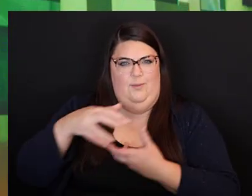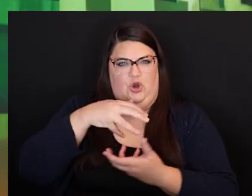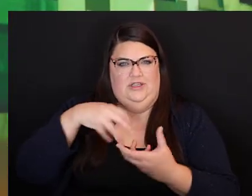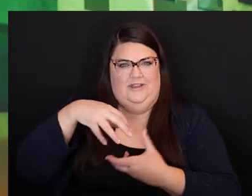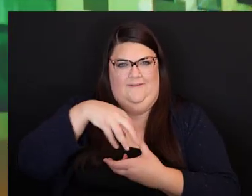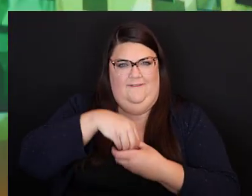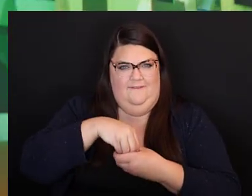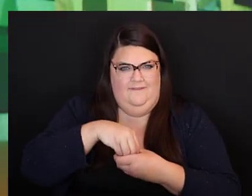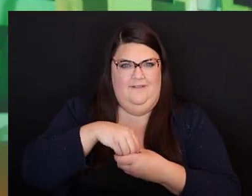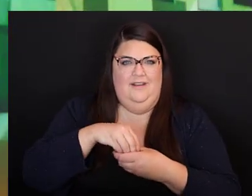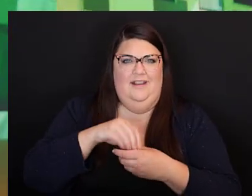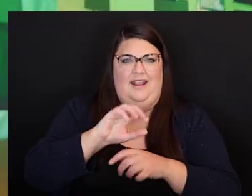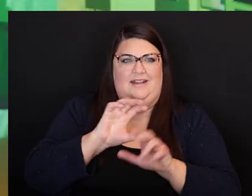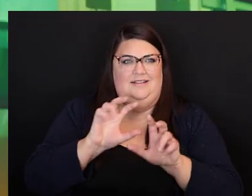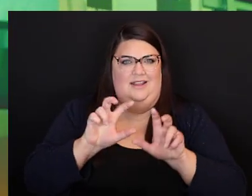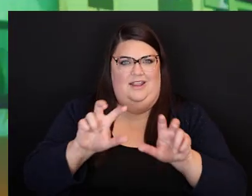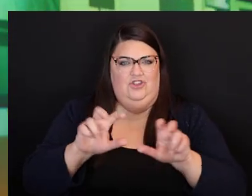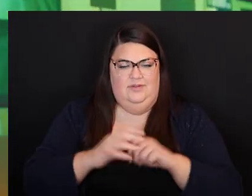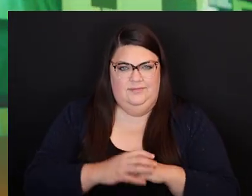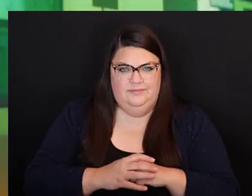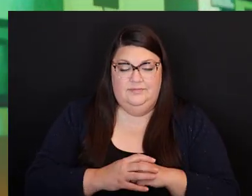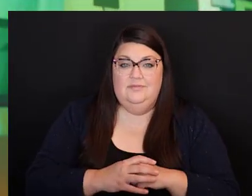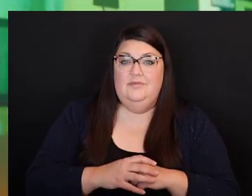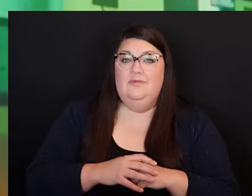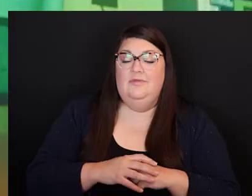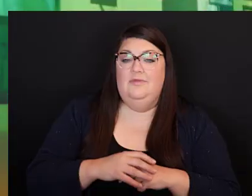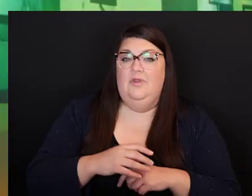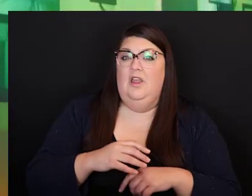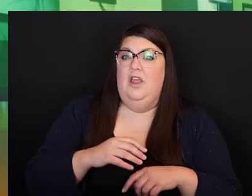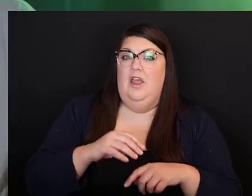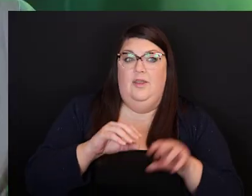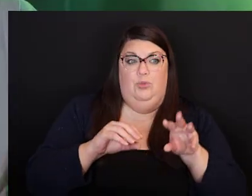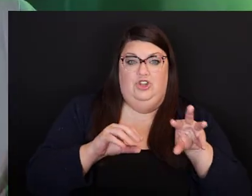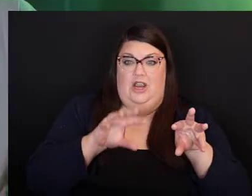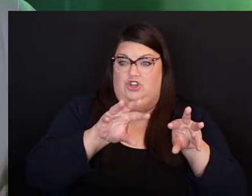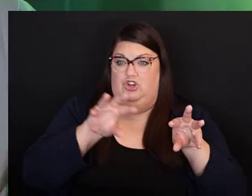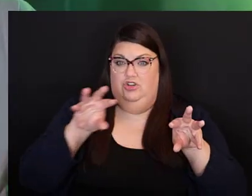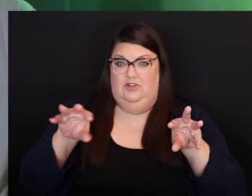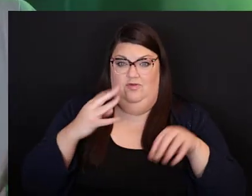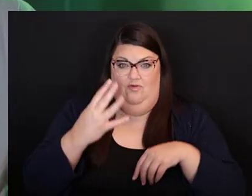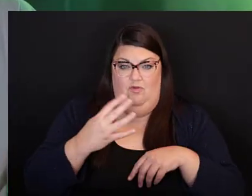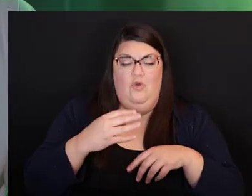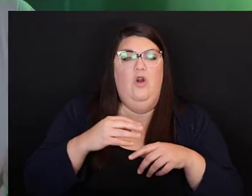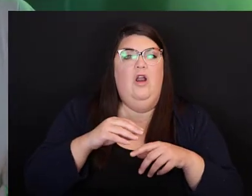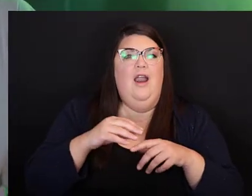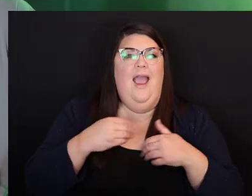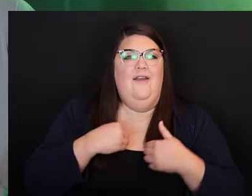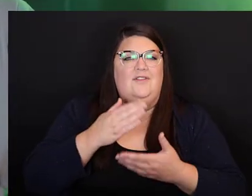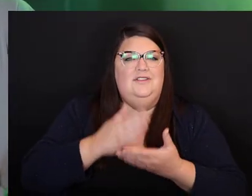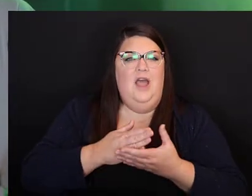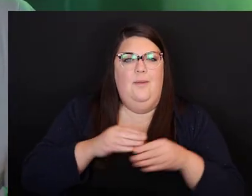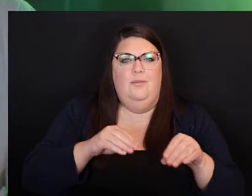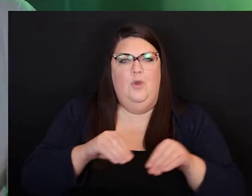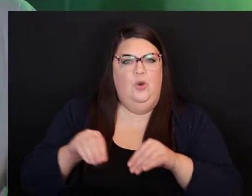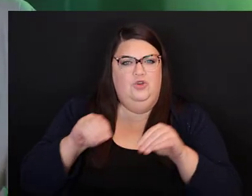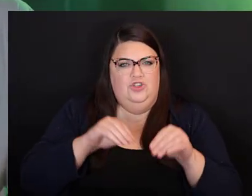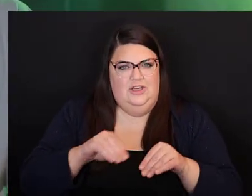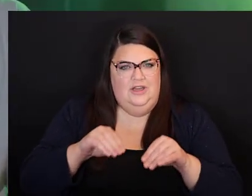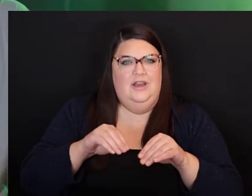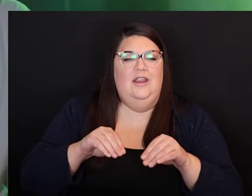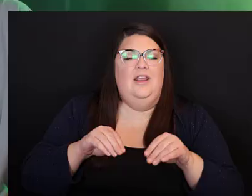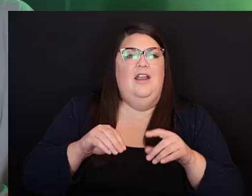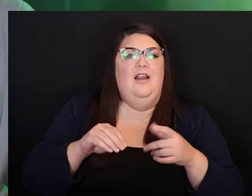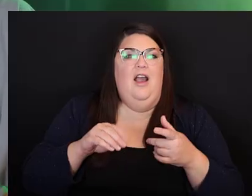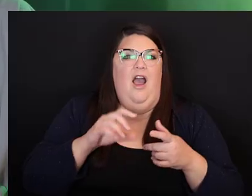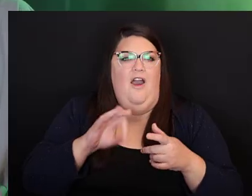immersive installation element. There are 4 projectors that are presenting stop motion animation footage that I've captured of